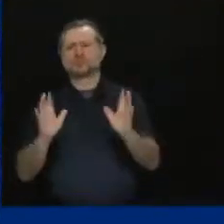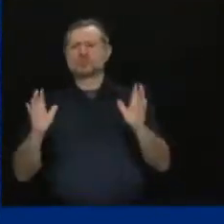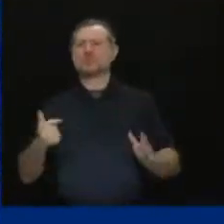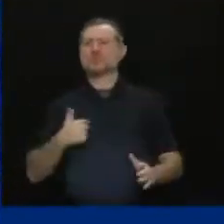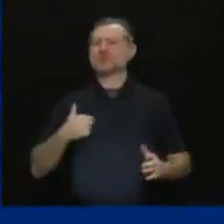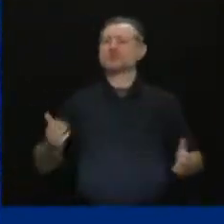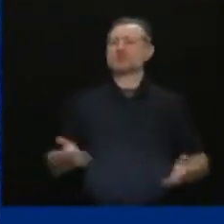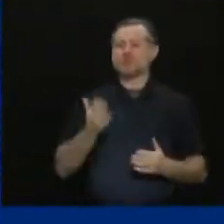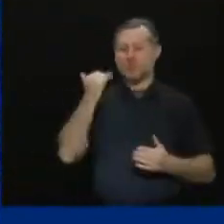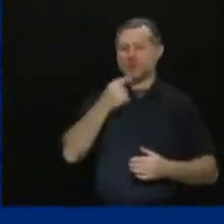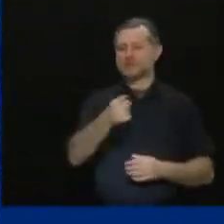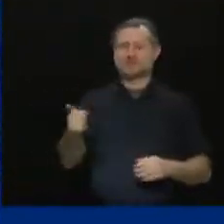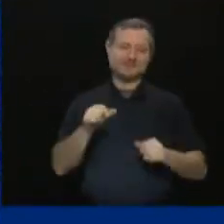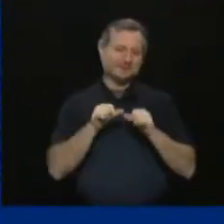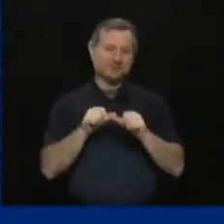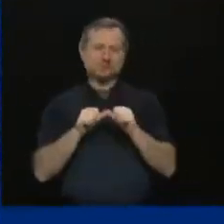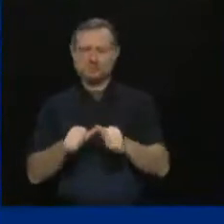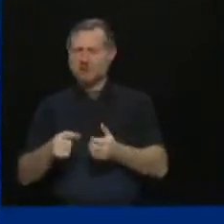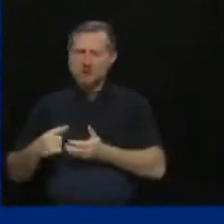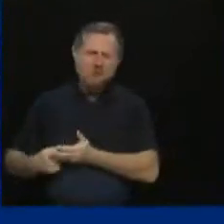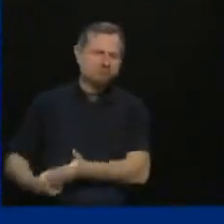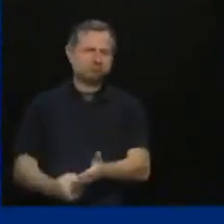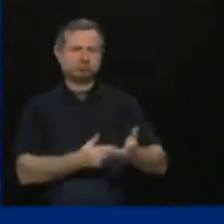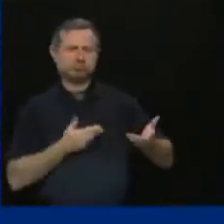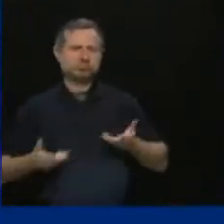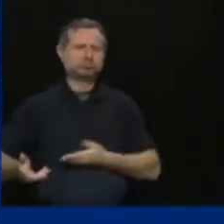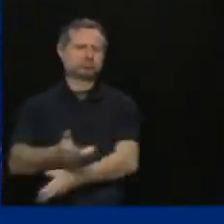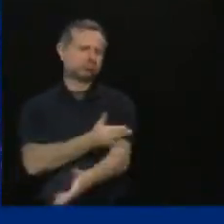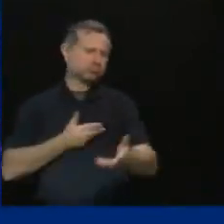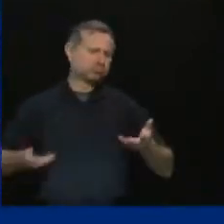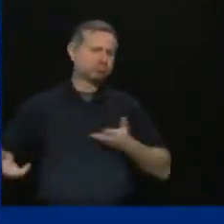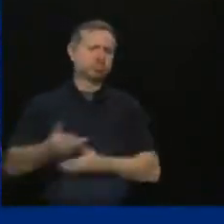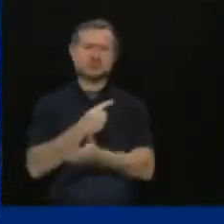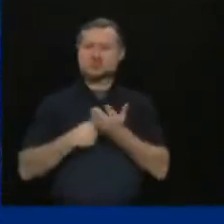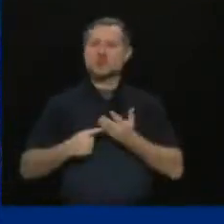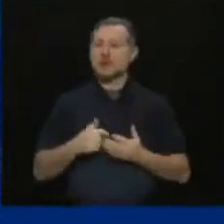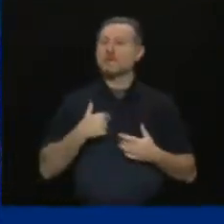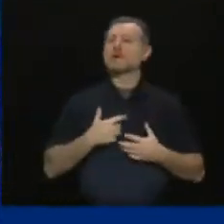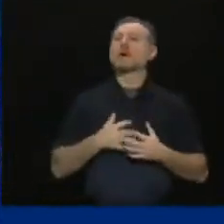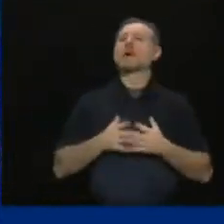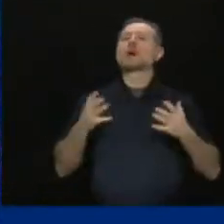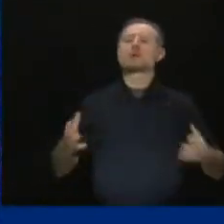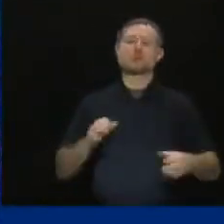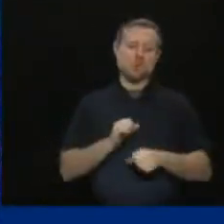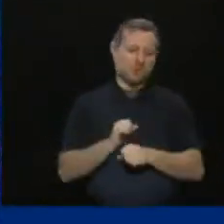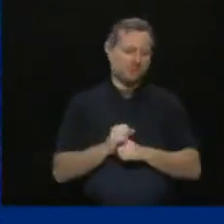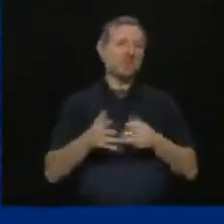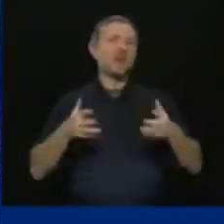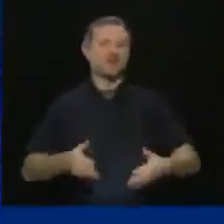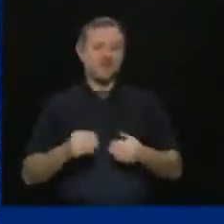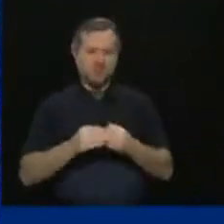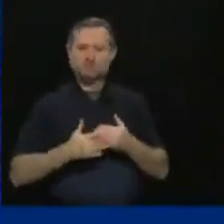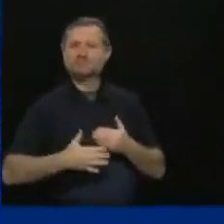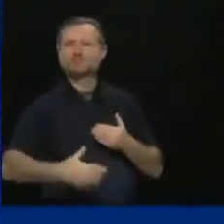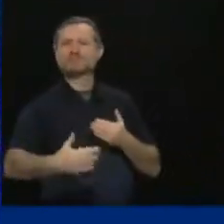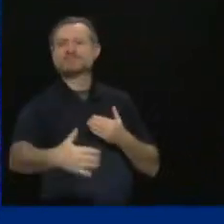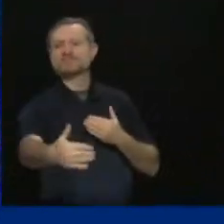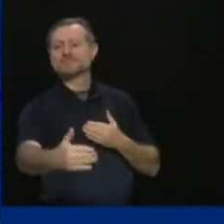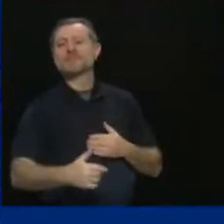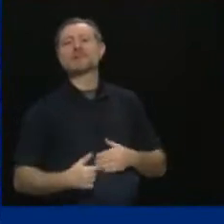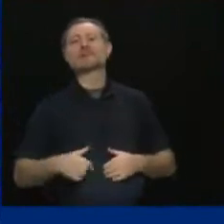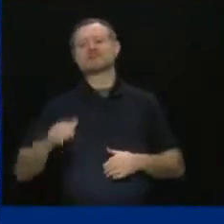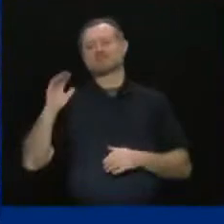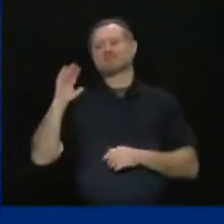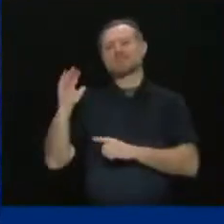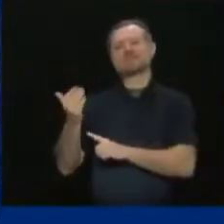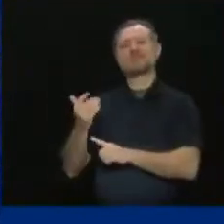taught. And it's really important. We know we have a lot more work to do. It seems like we have way better partners